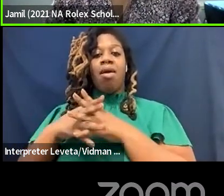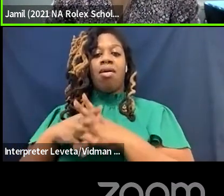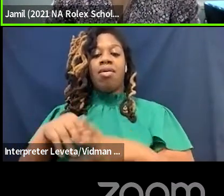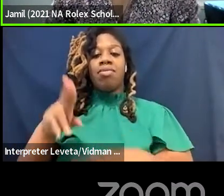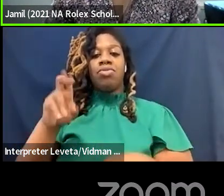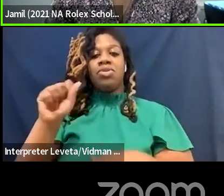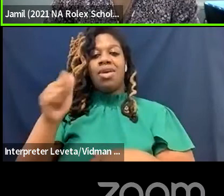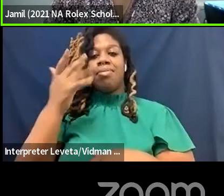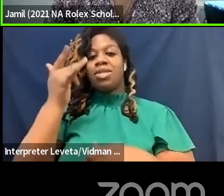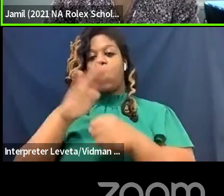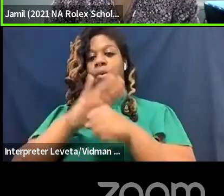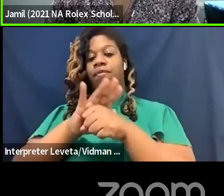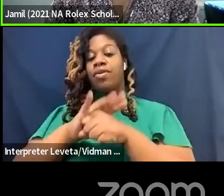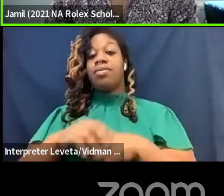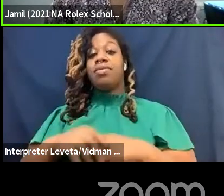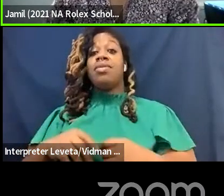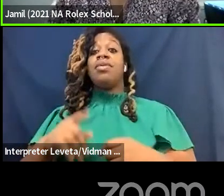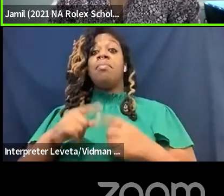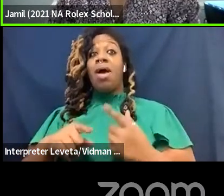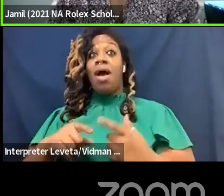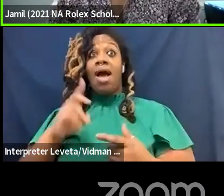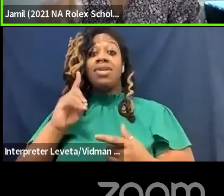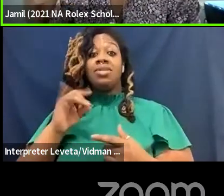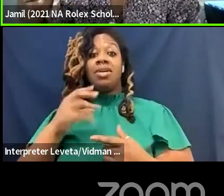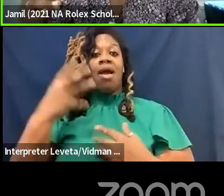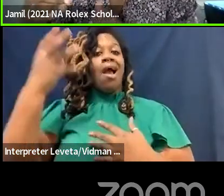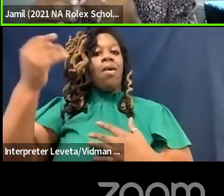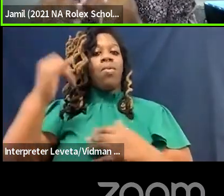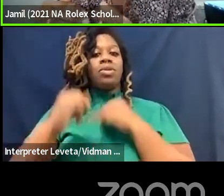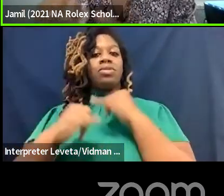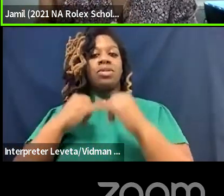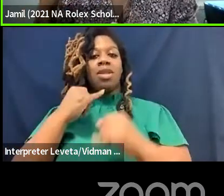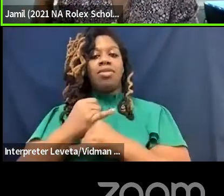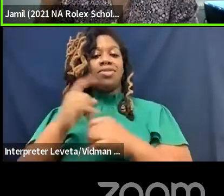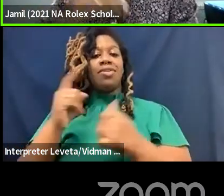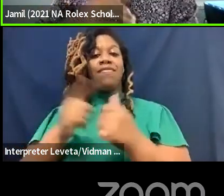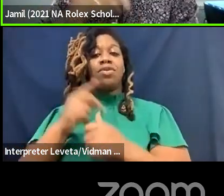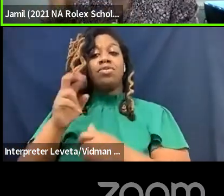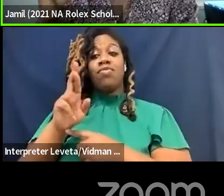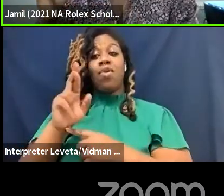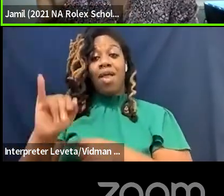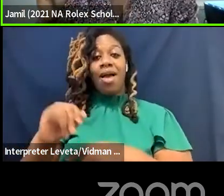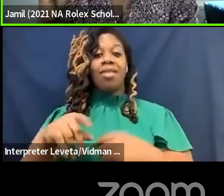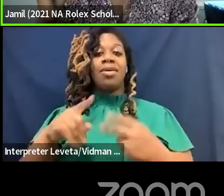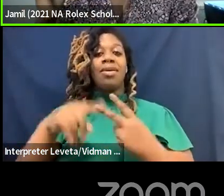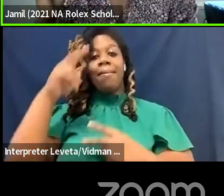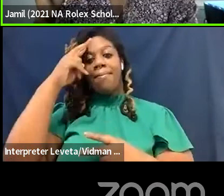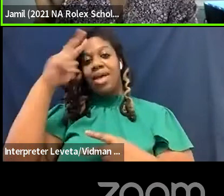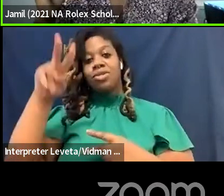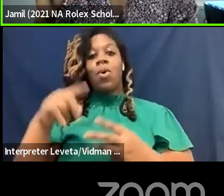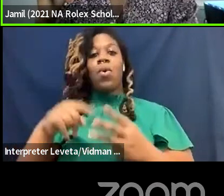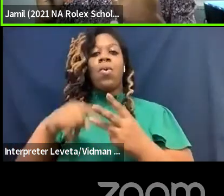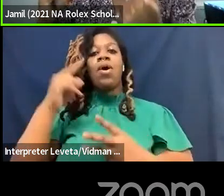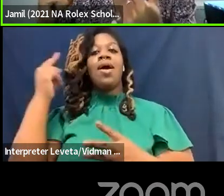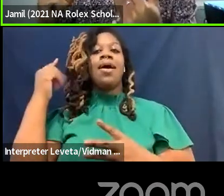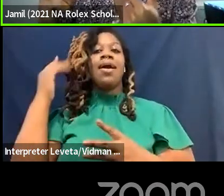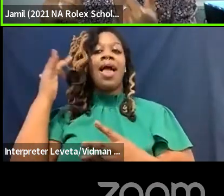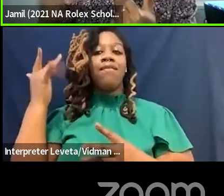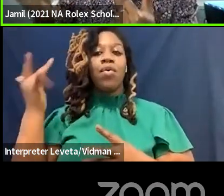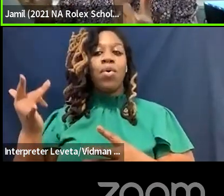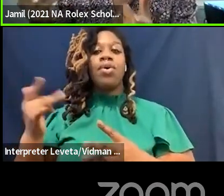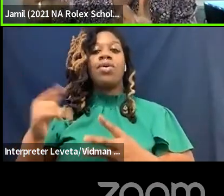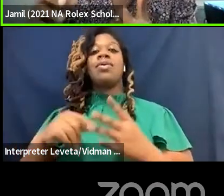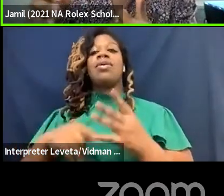out internationally a little bit. I think first I went to like Rhode Island, Mexico, California, then I went out to